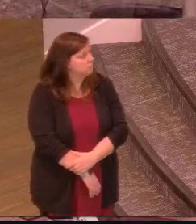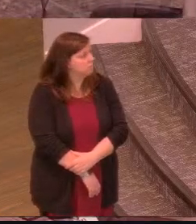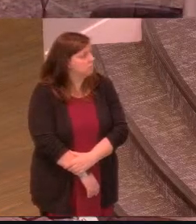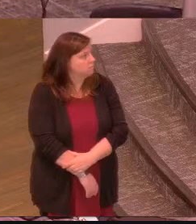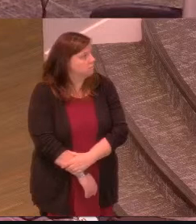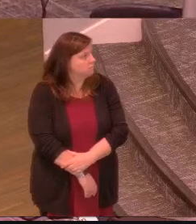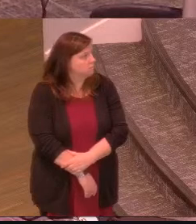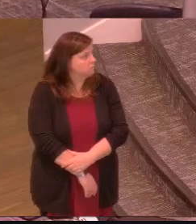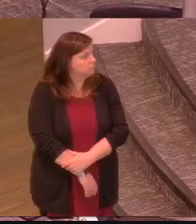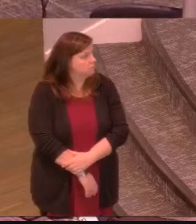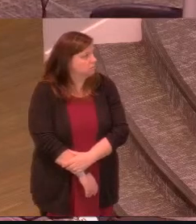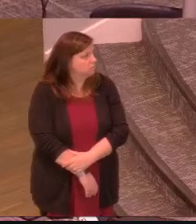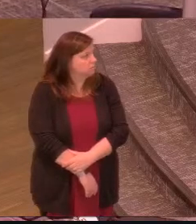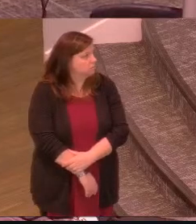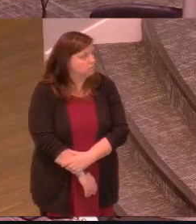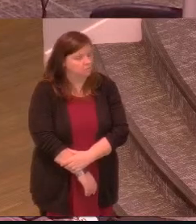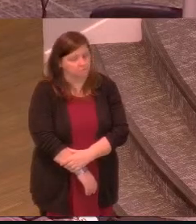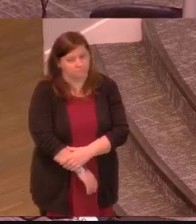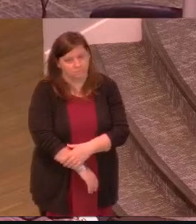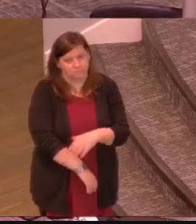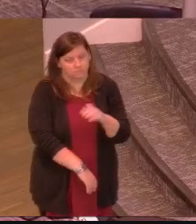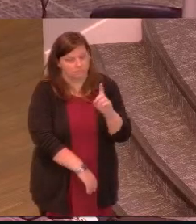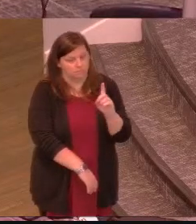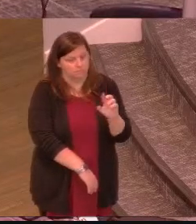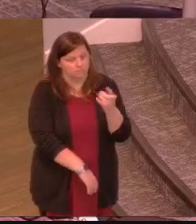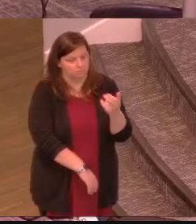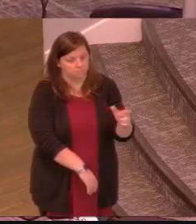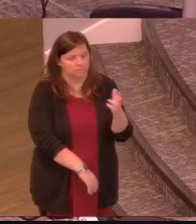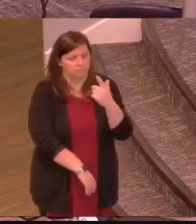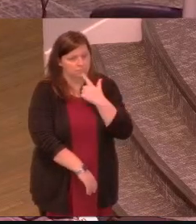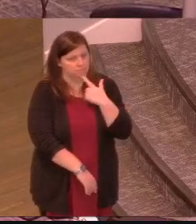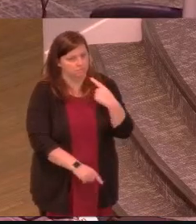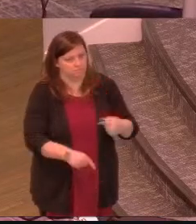I'm really bad at staying in the lines.